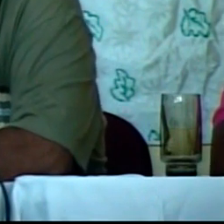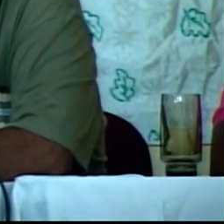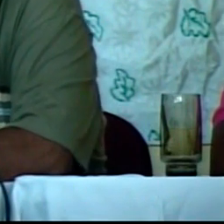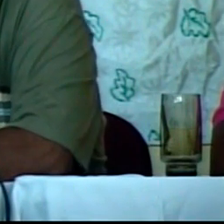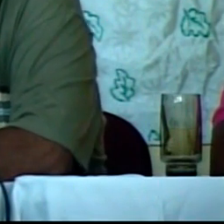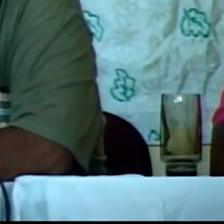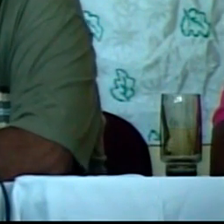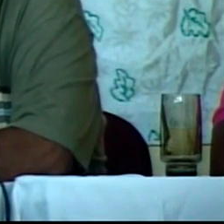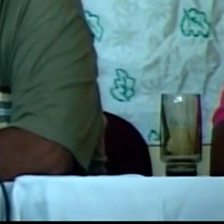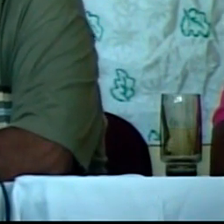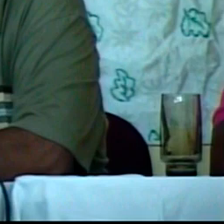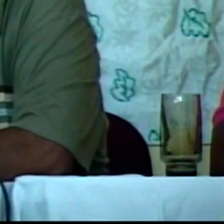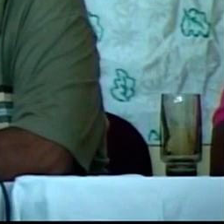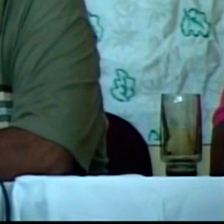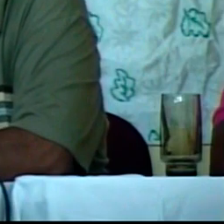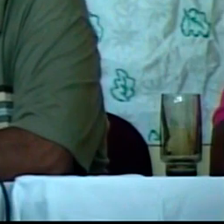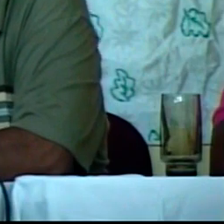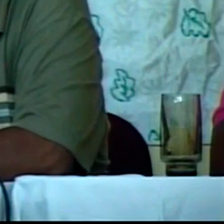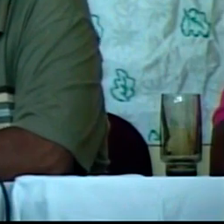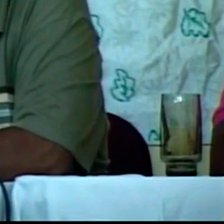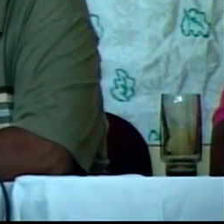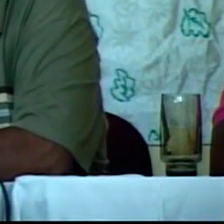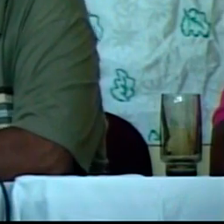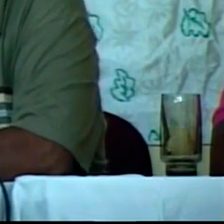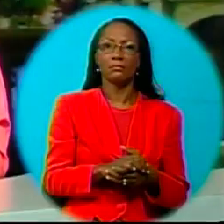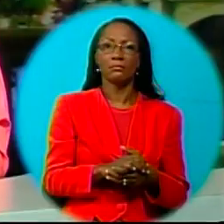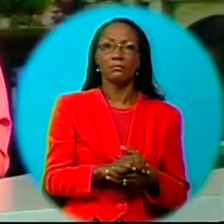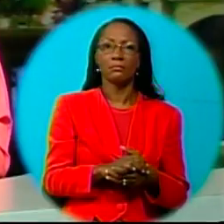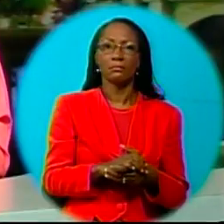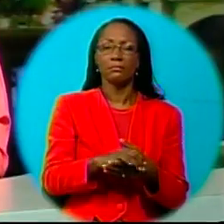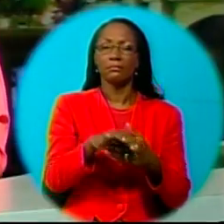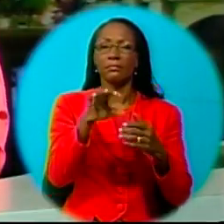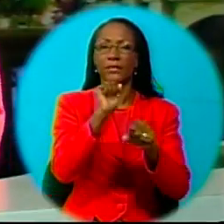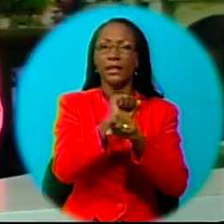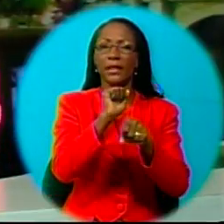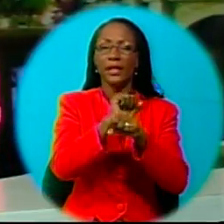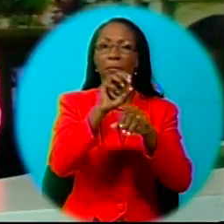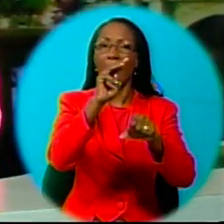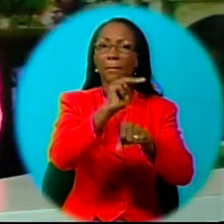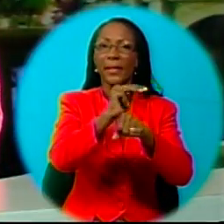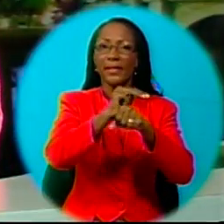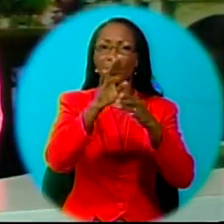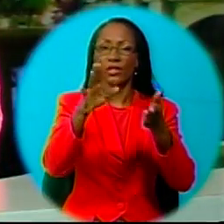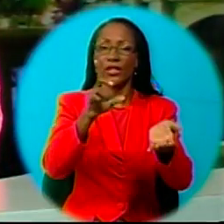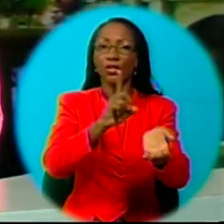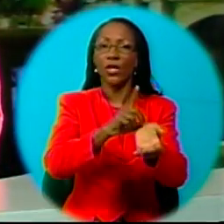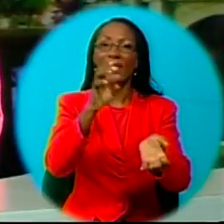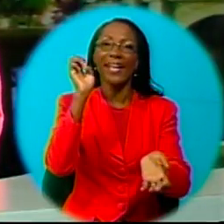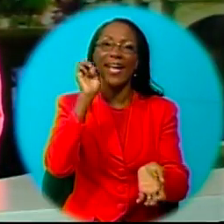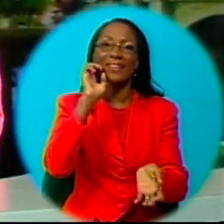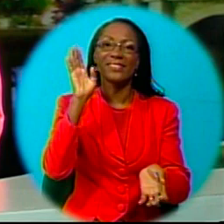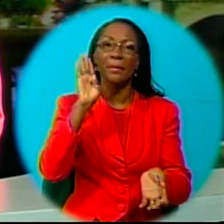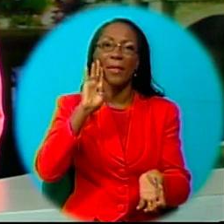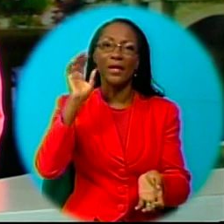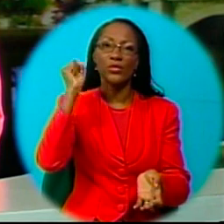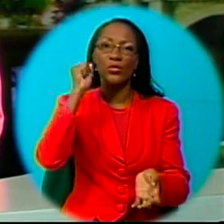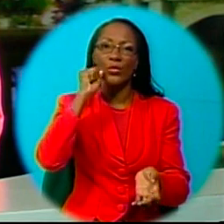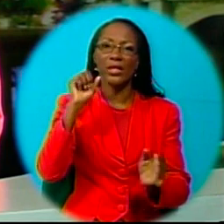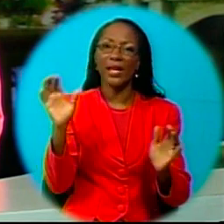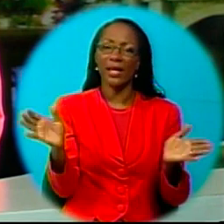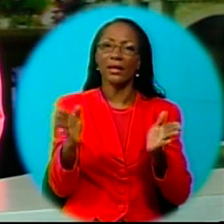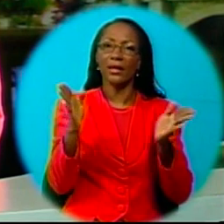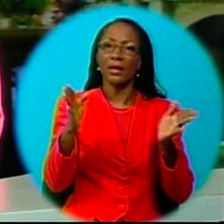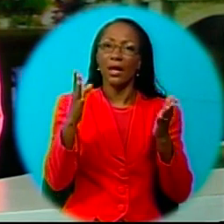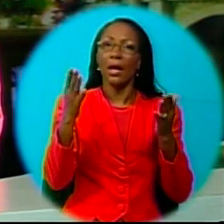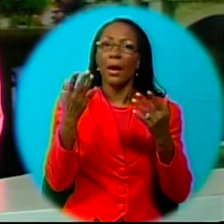money, and keep your community feeling happy. Labour Minister Dr. Esther Bayosuku was encouraged by